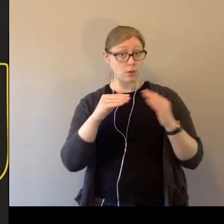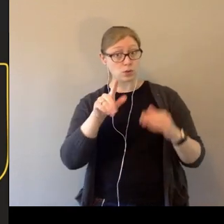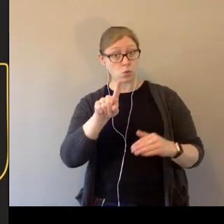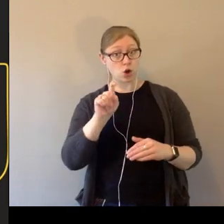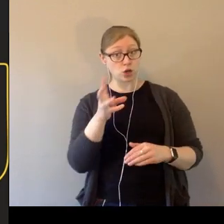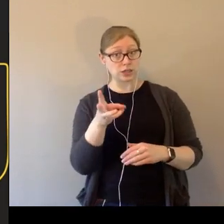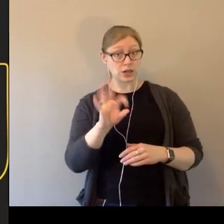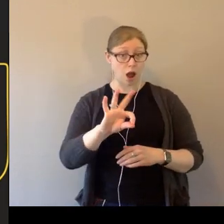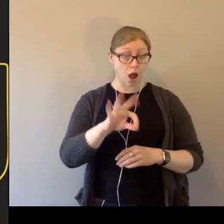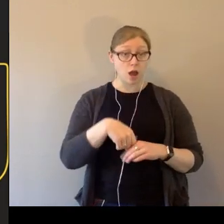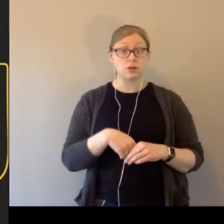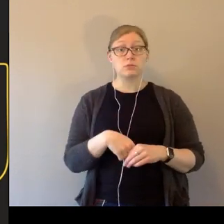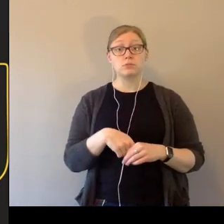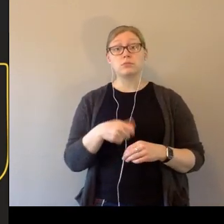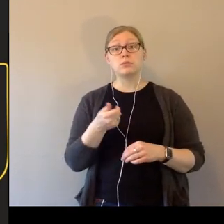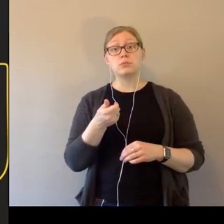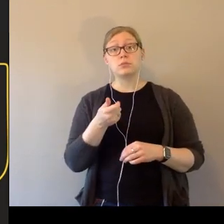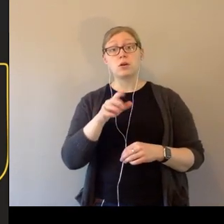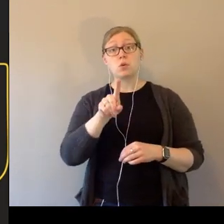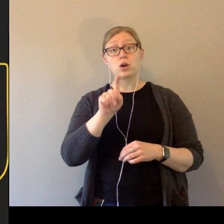14, 15 is 225,